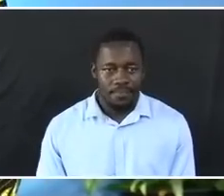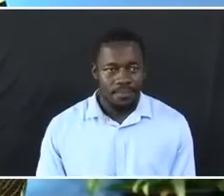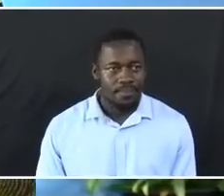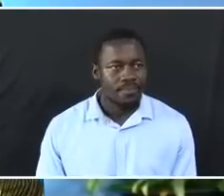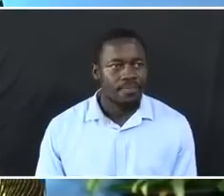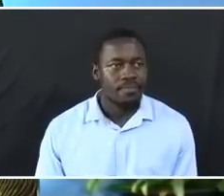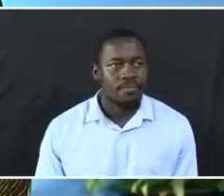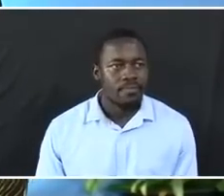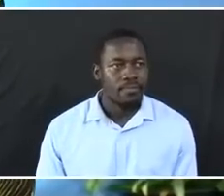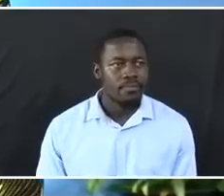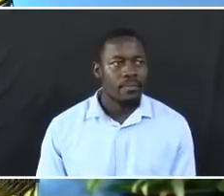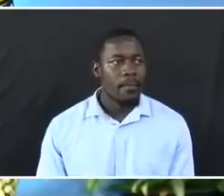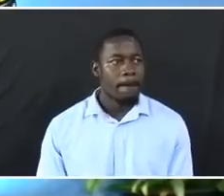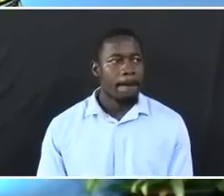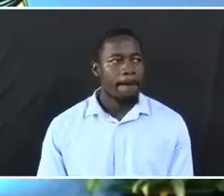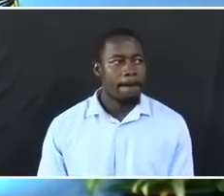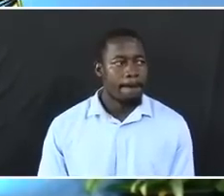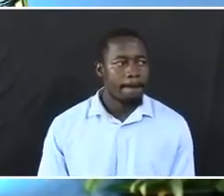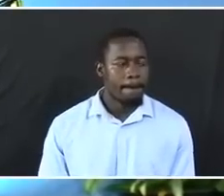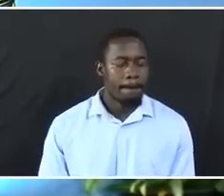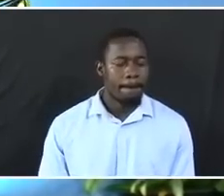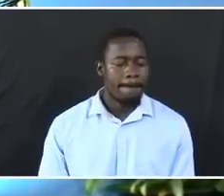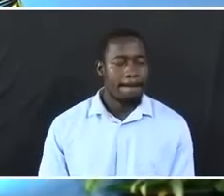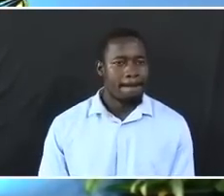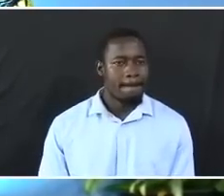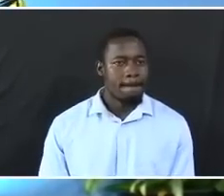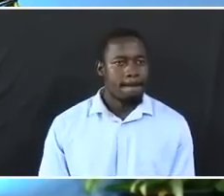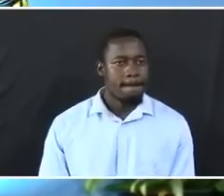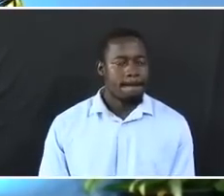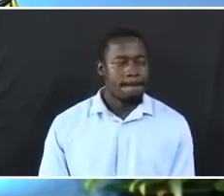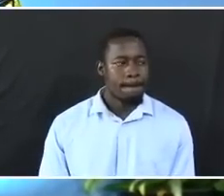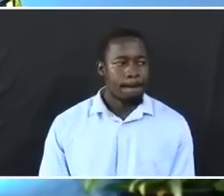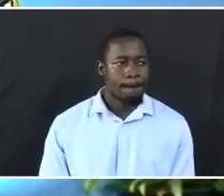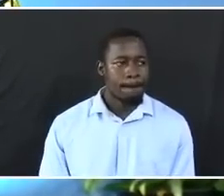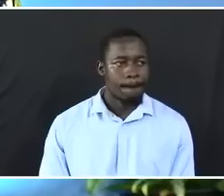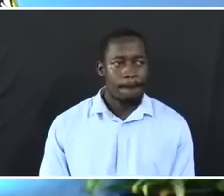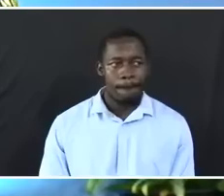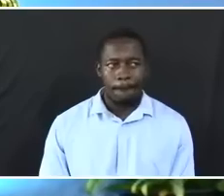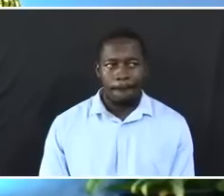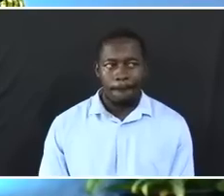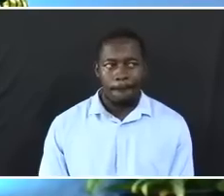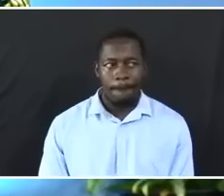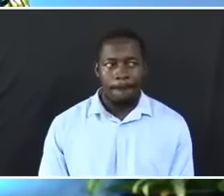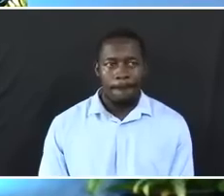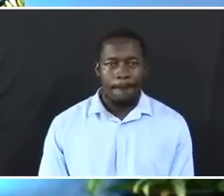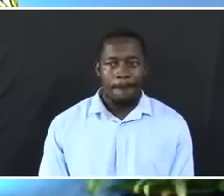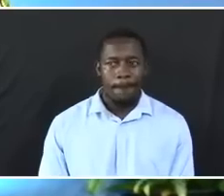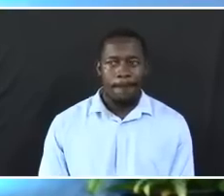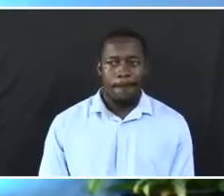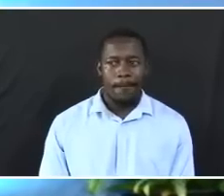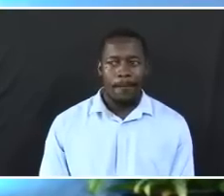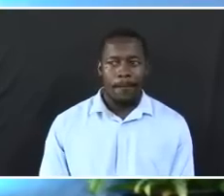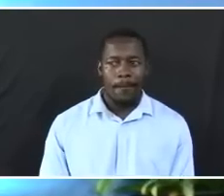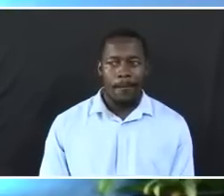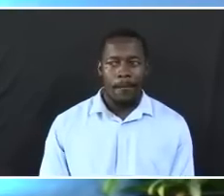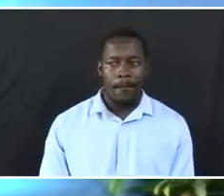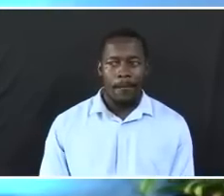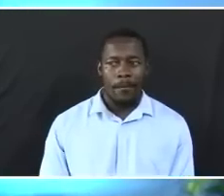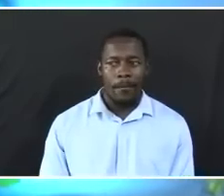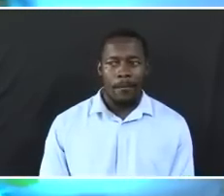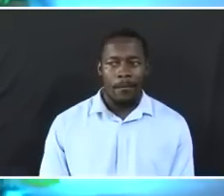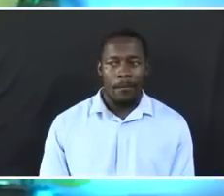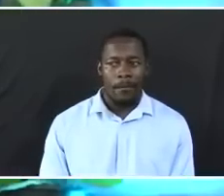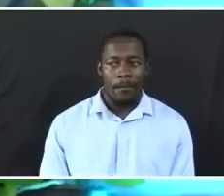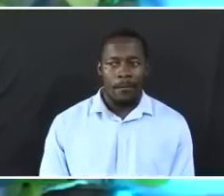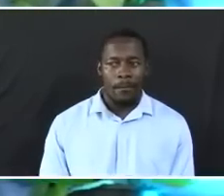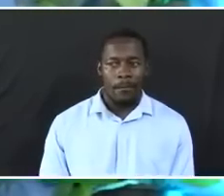And he worked. And the consequences of polygamy, God was not going to have him enjoy